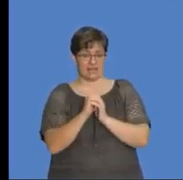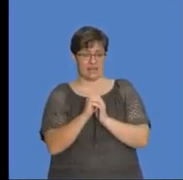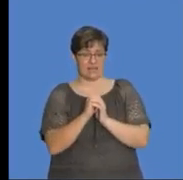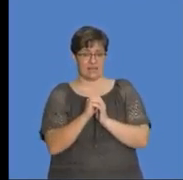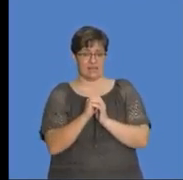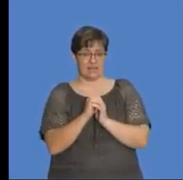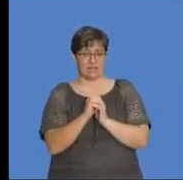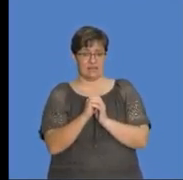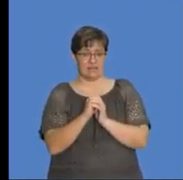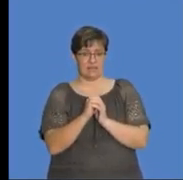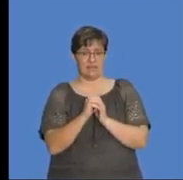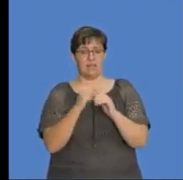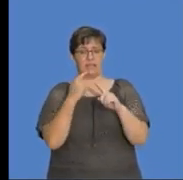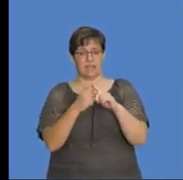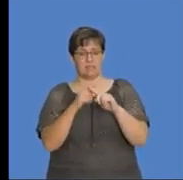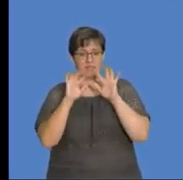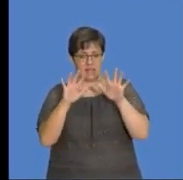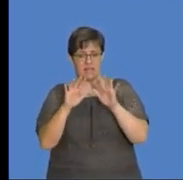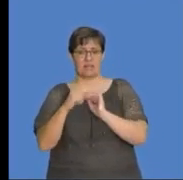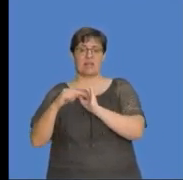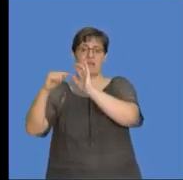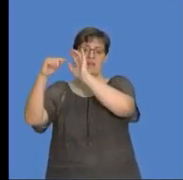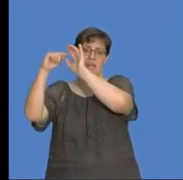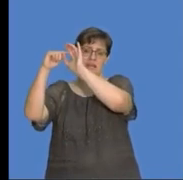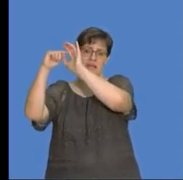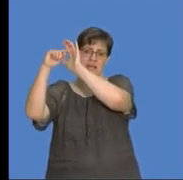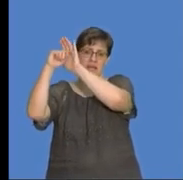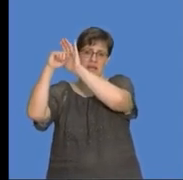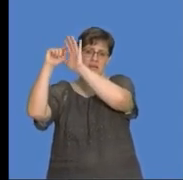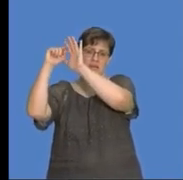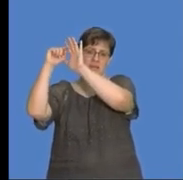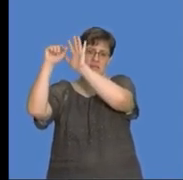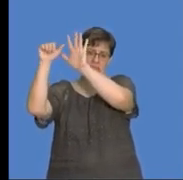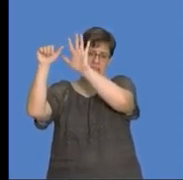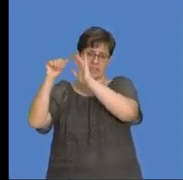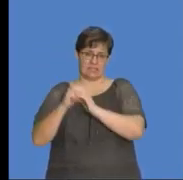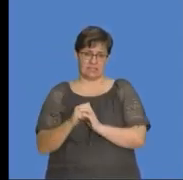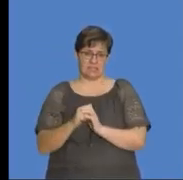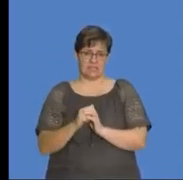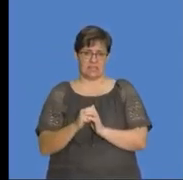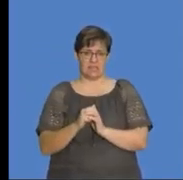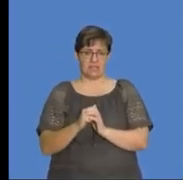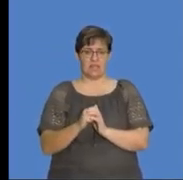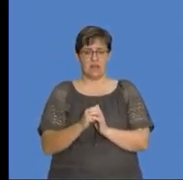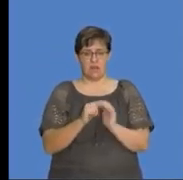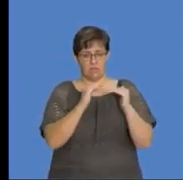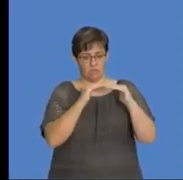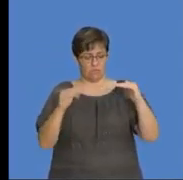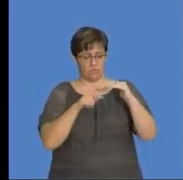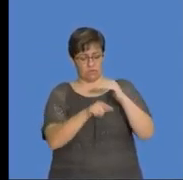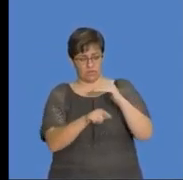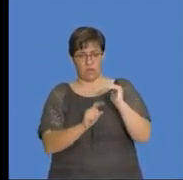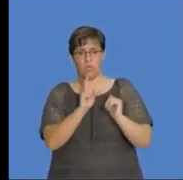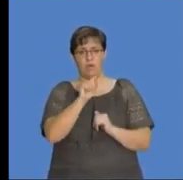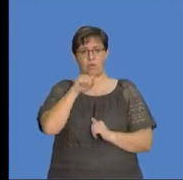10, okay, times 10 exponent -6. We close that, and then we divide